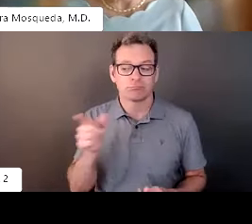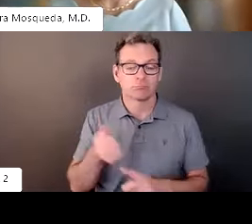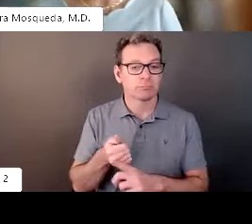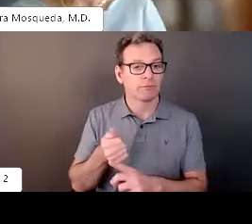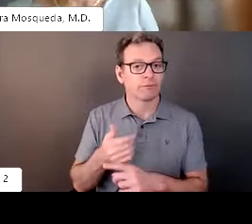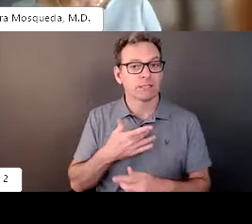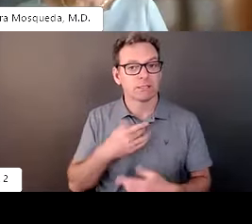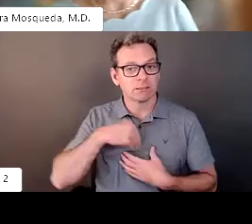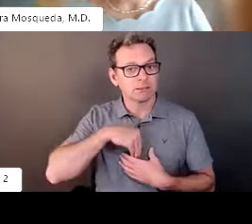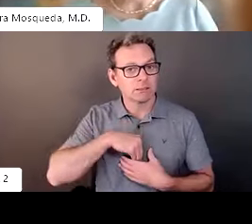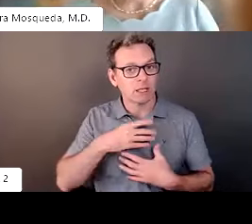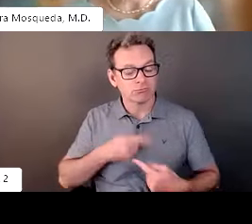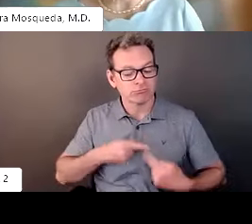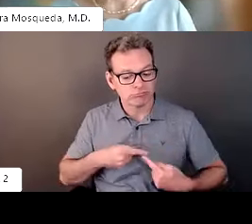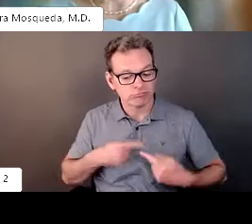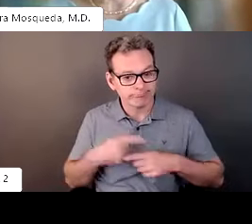to